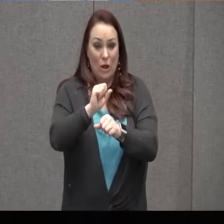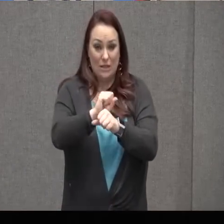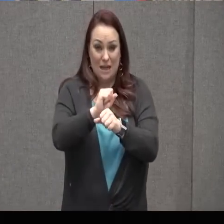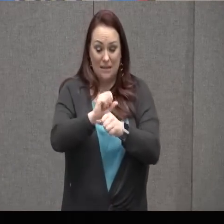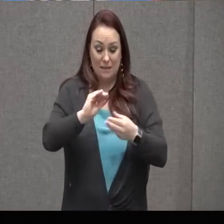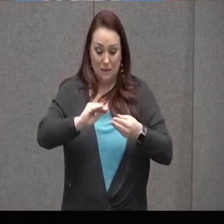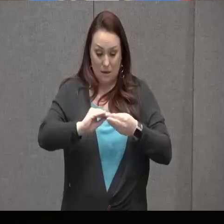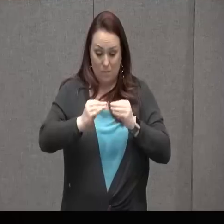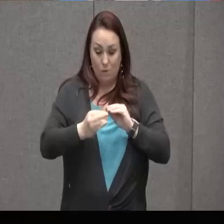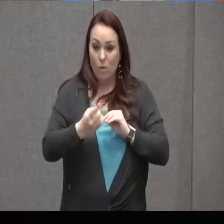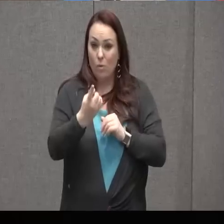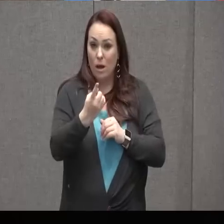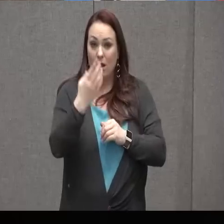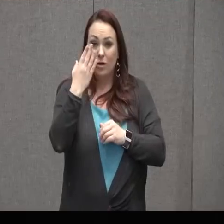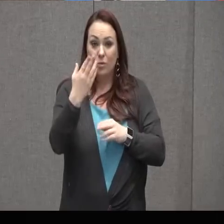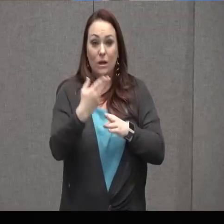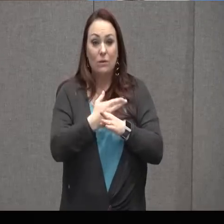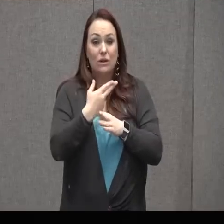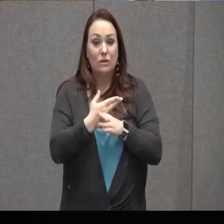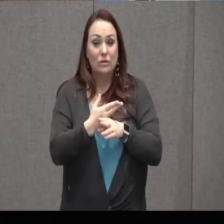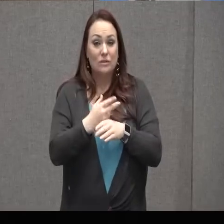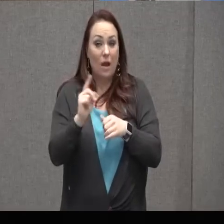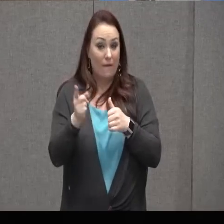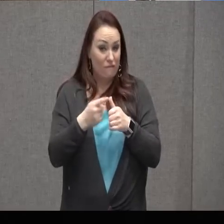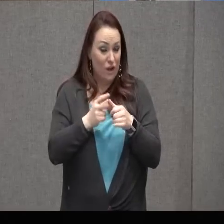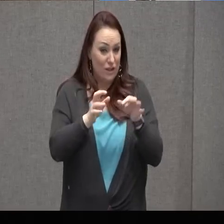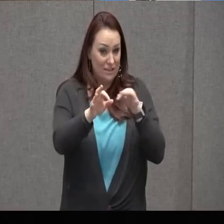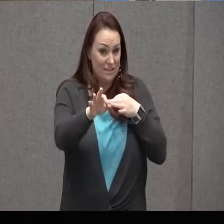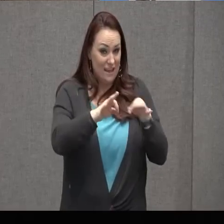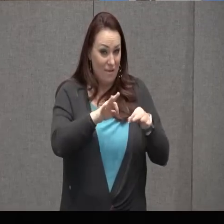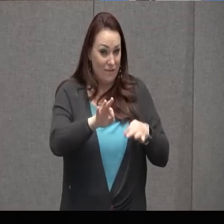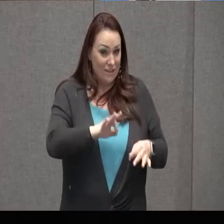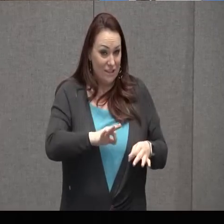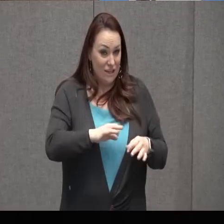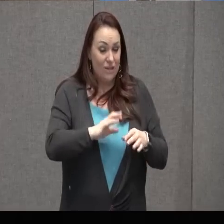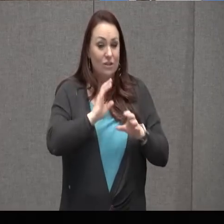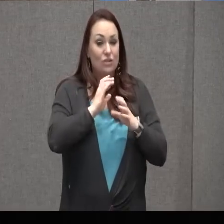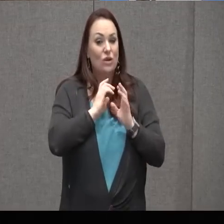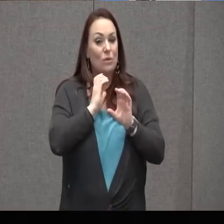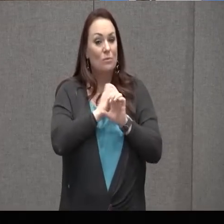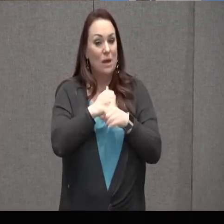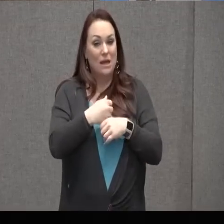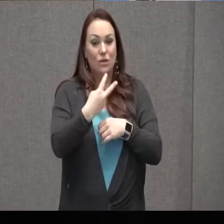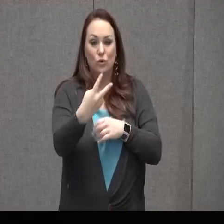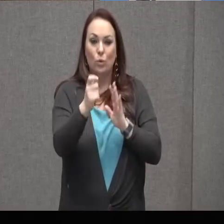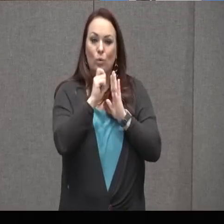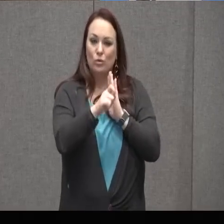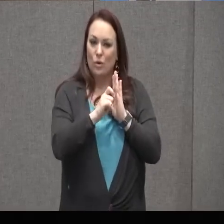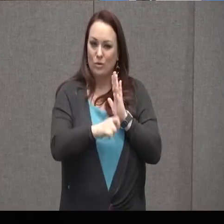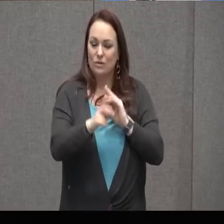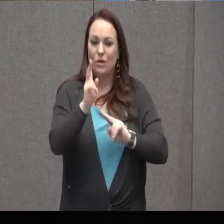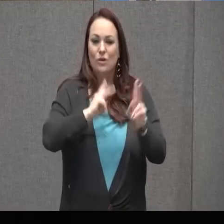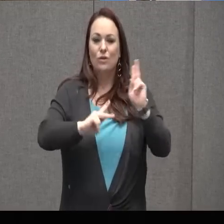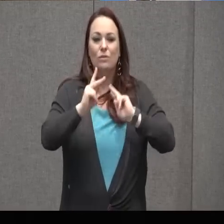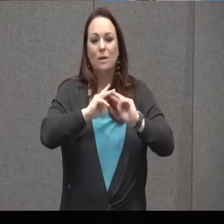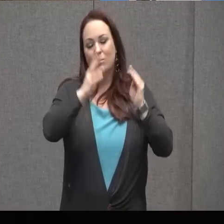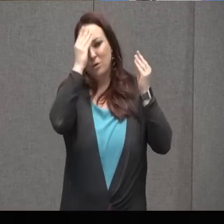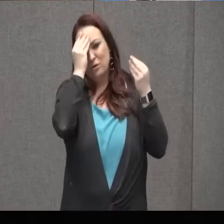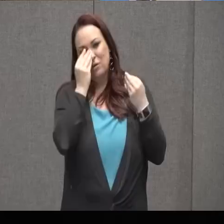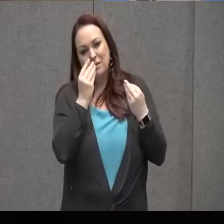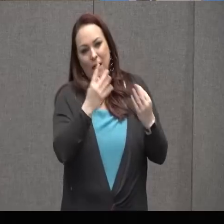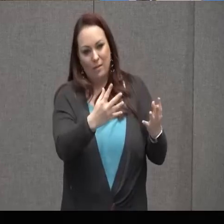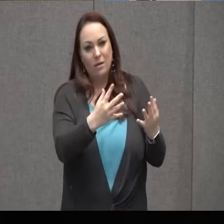Step one, we're going to use our first definition of this word to write two notes to people, letting them